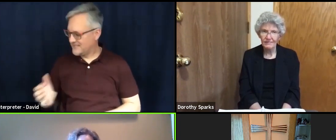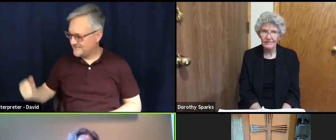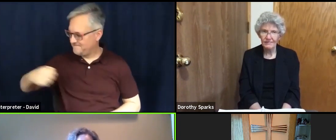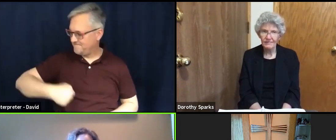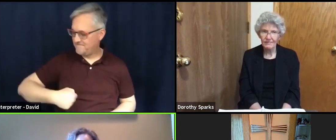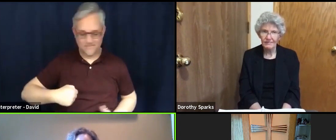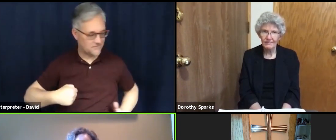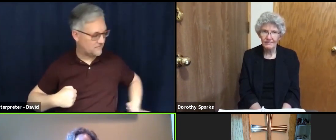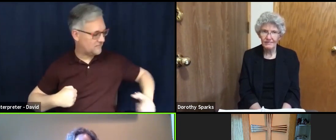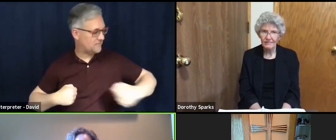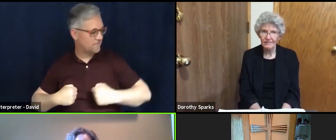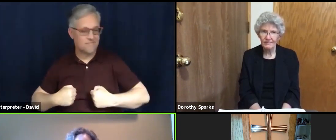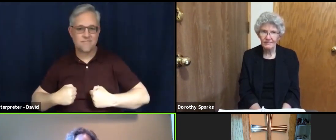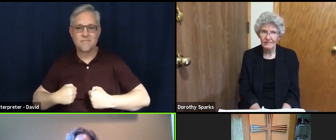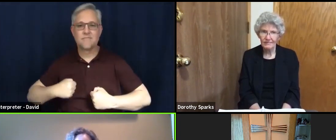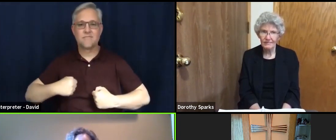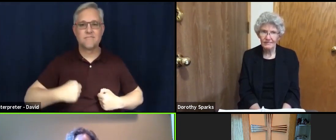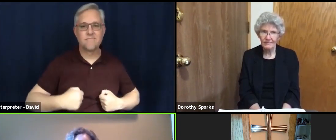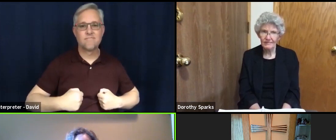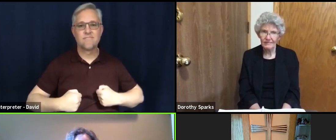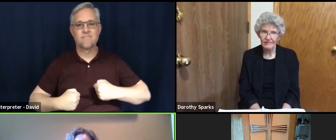community,